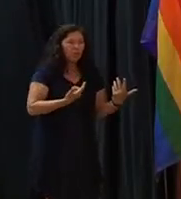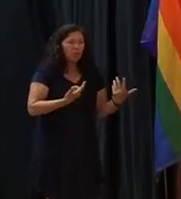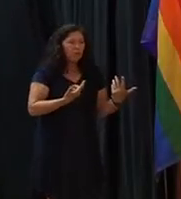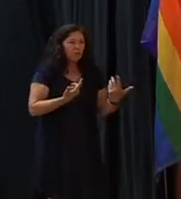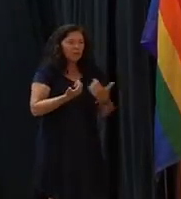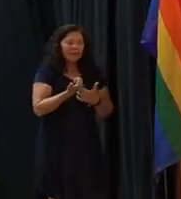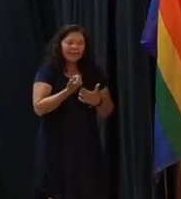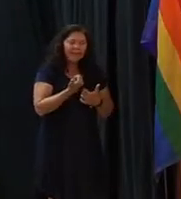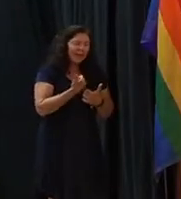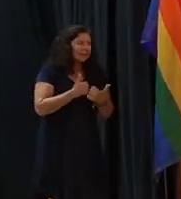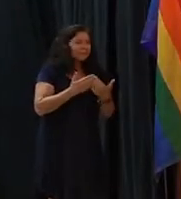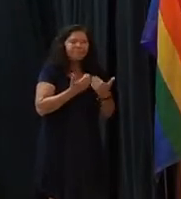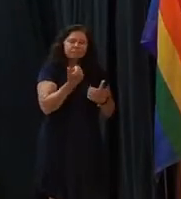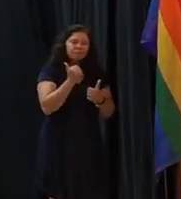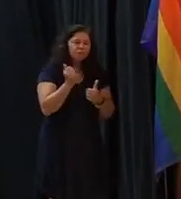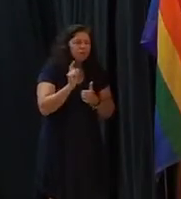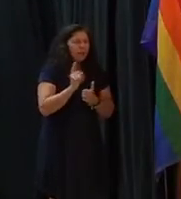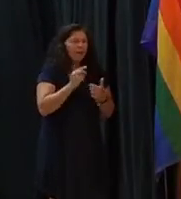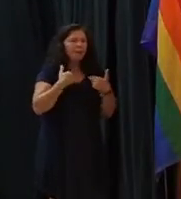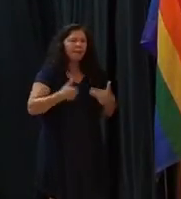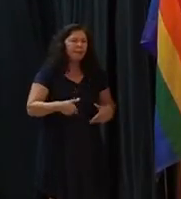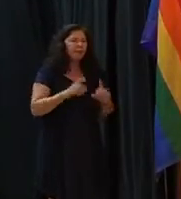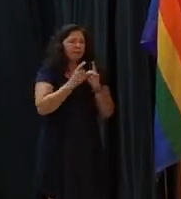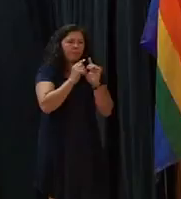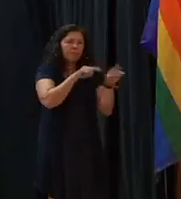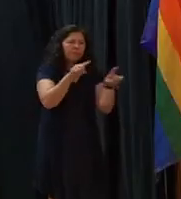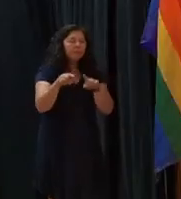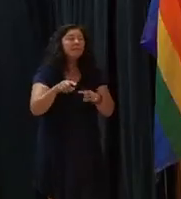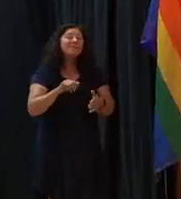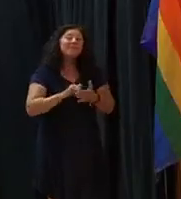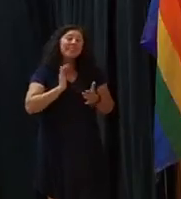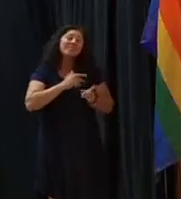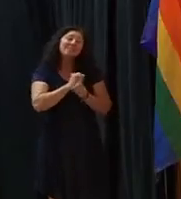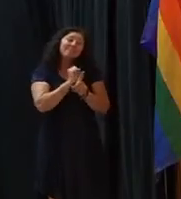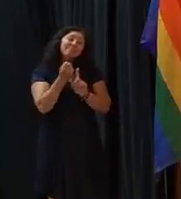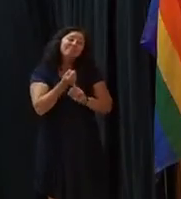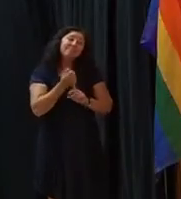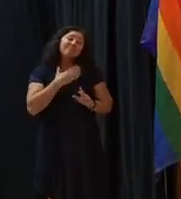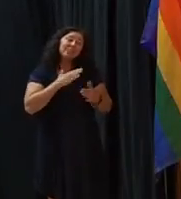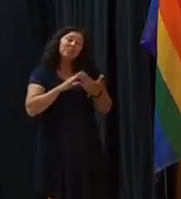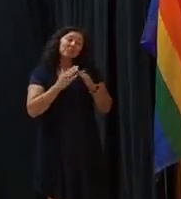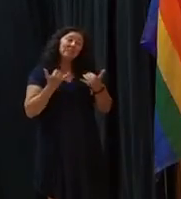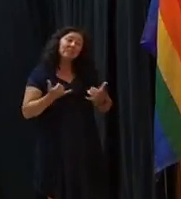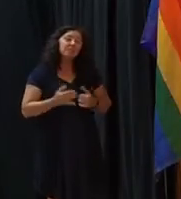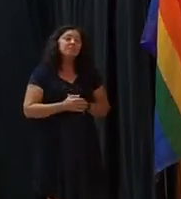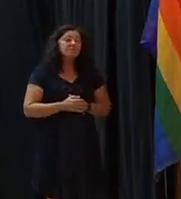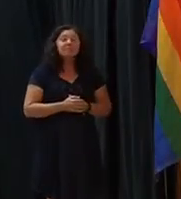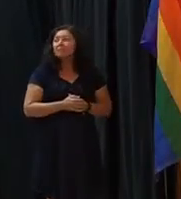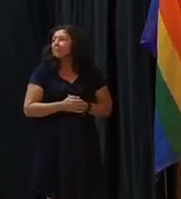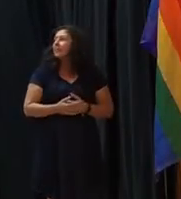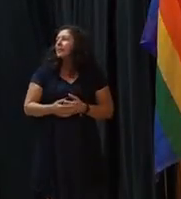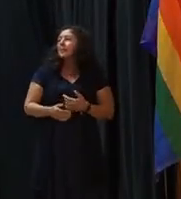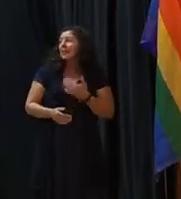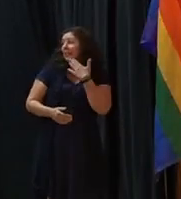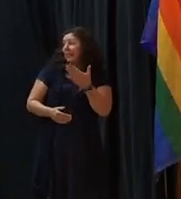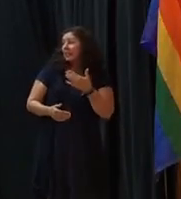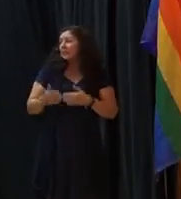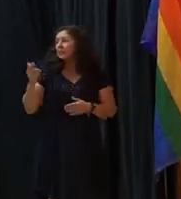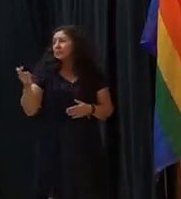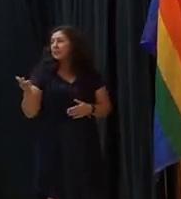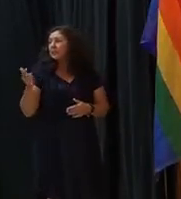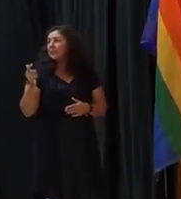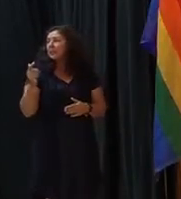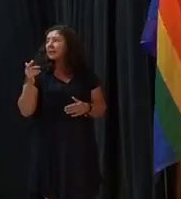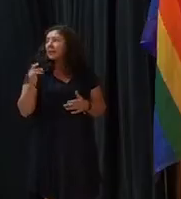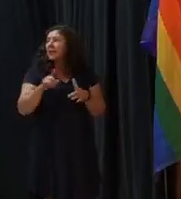any health department. So that is the situation of transgender in my community right now. Thank you.